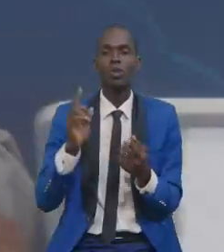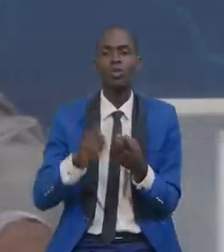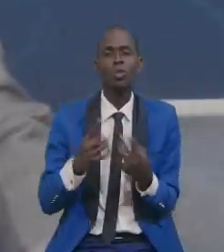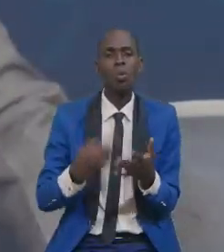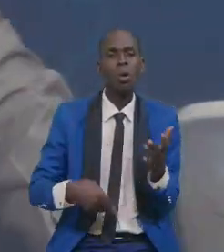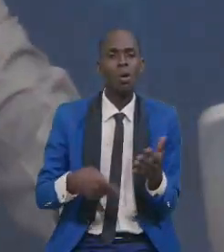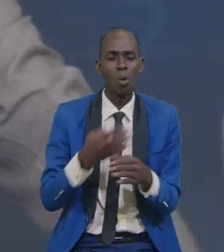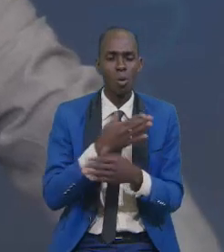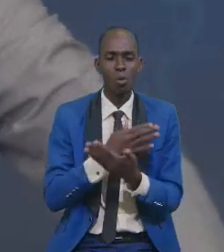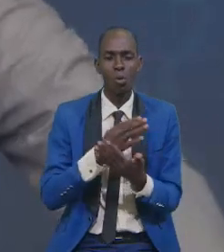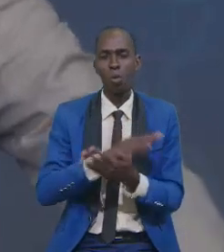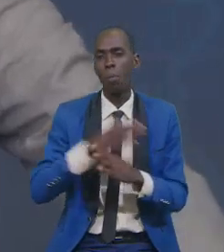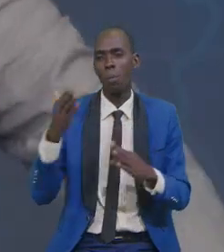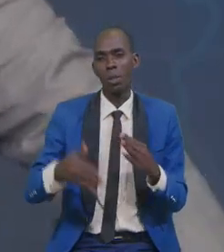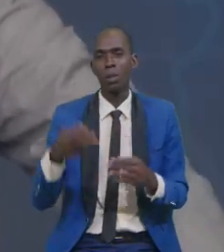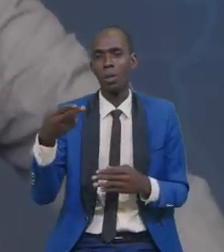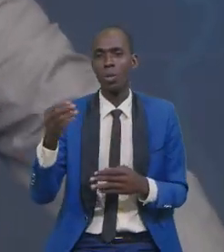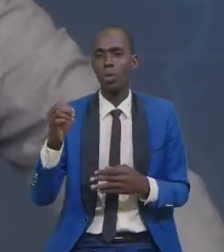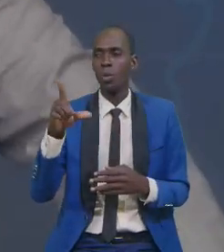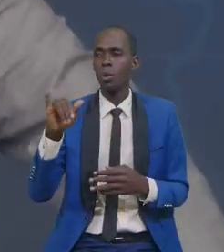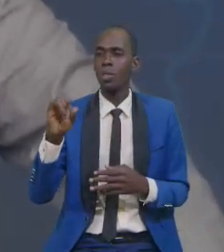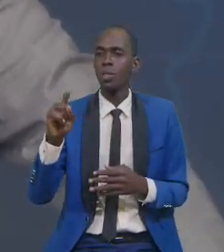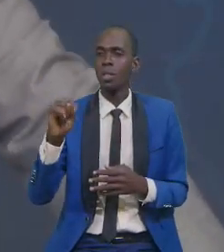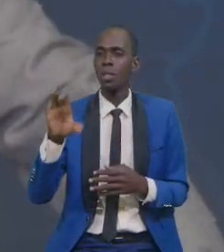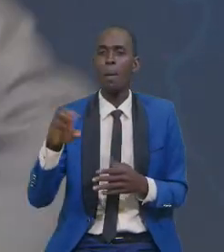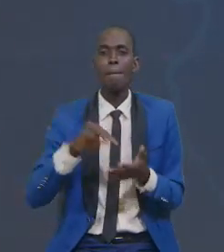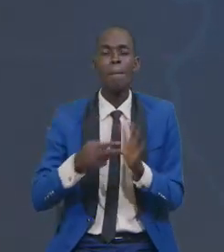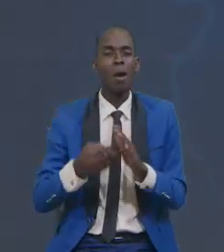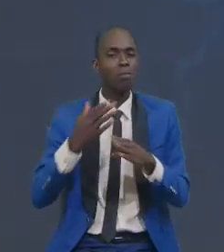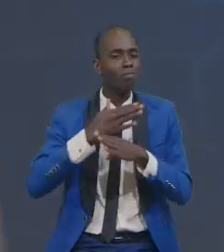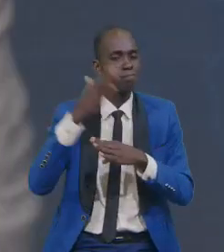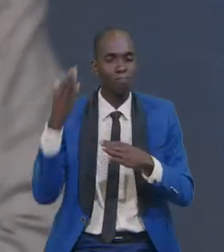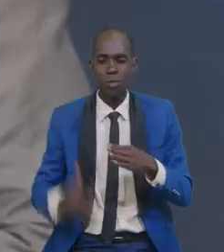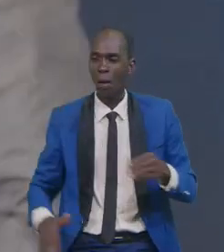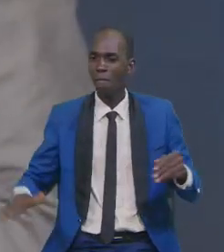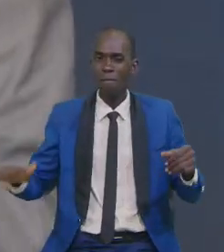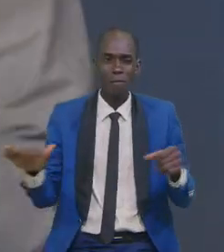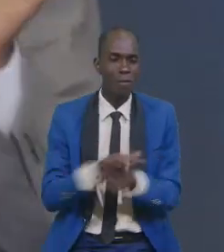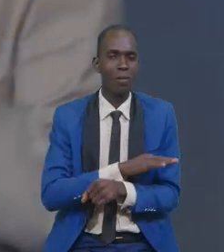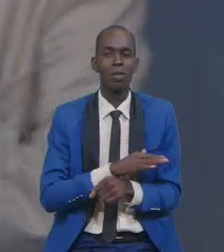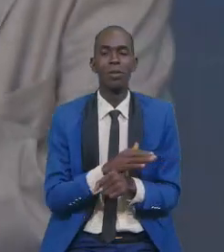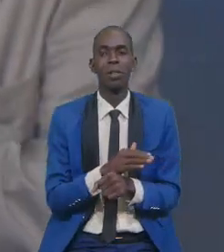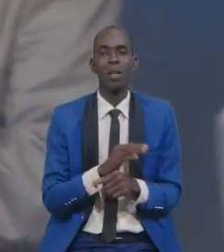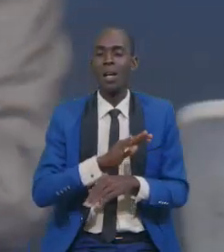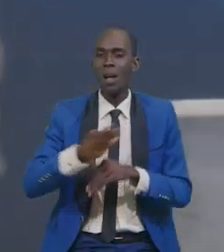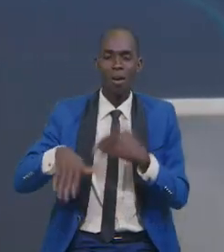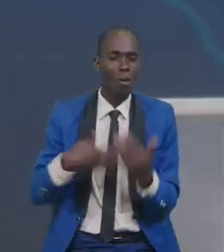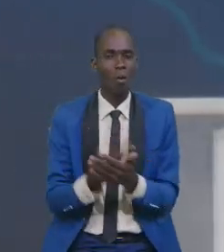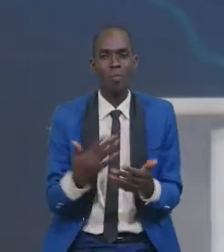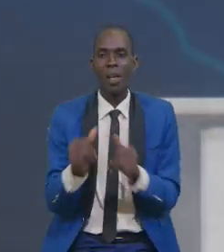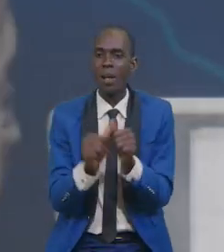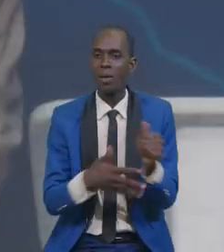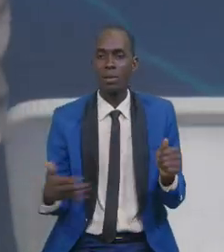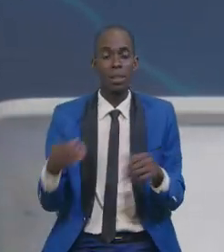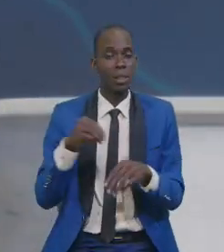holistic is, it means complete. It means it's the total. It means a whole. In every area of our lives, in